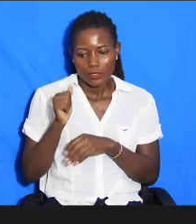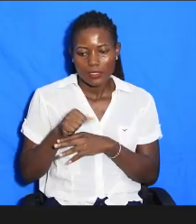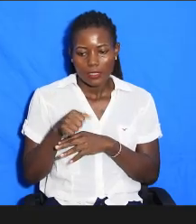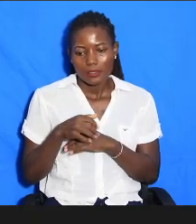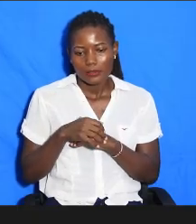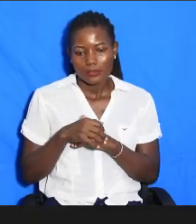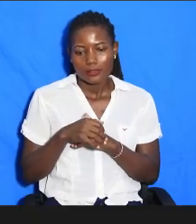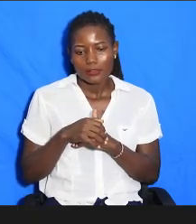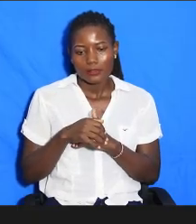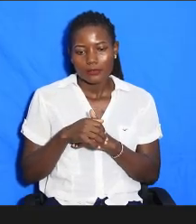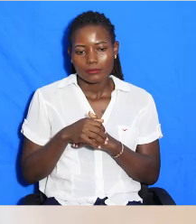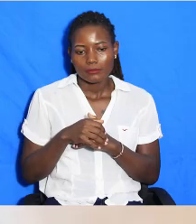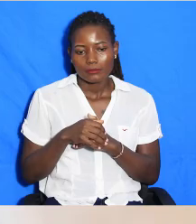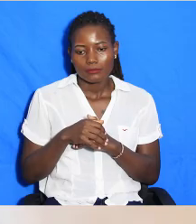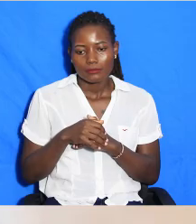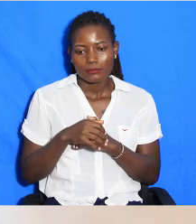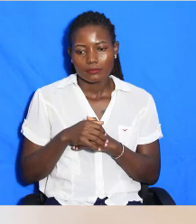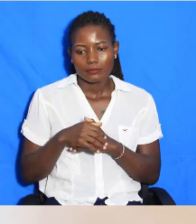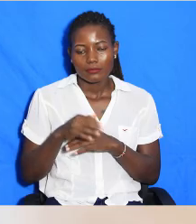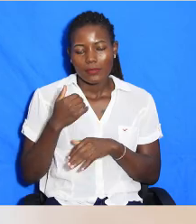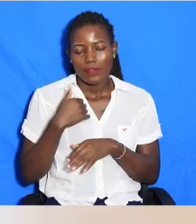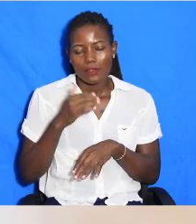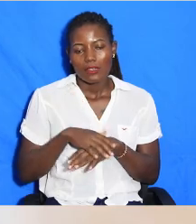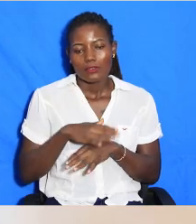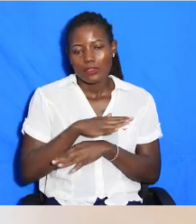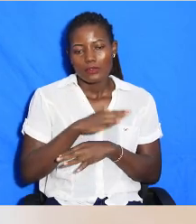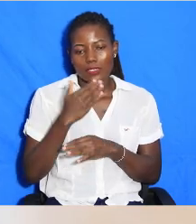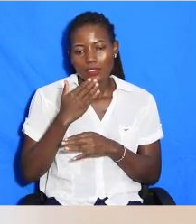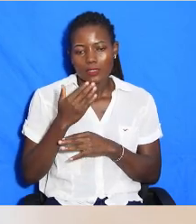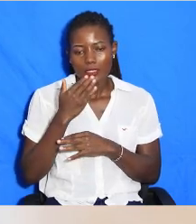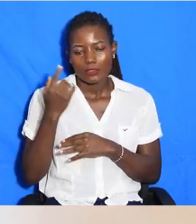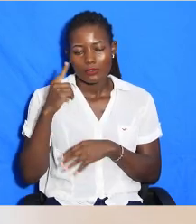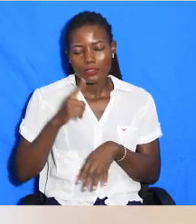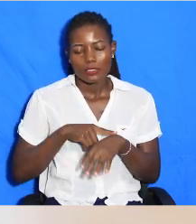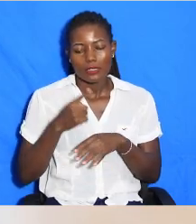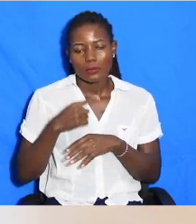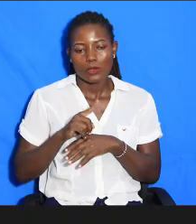sure. Yes. Otherwise, have a good evening, and thank you so much for your time.